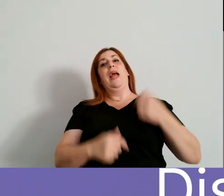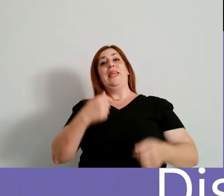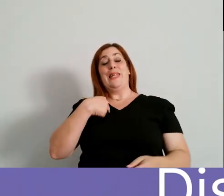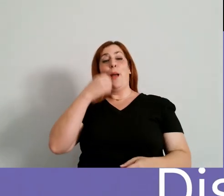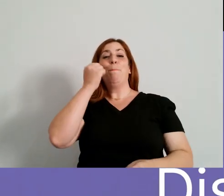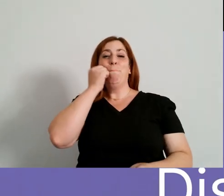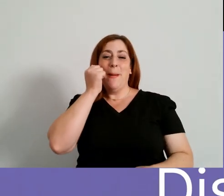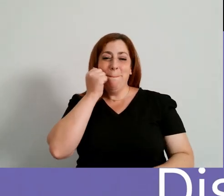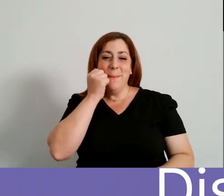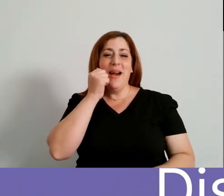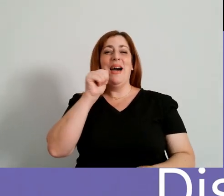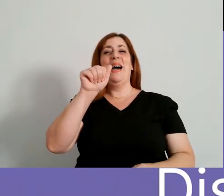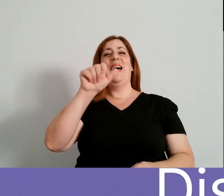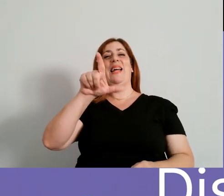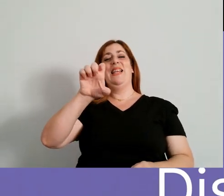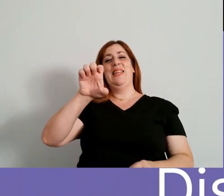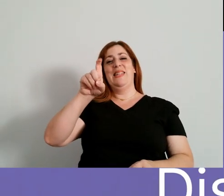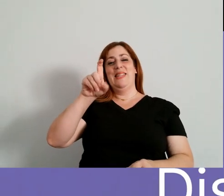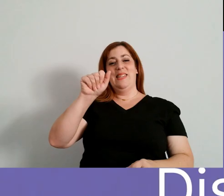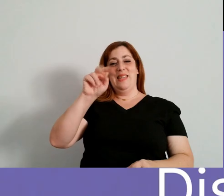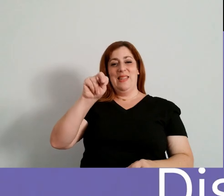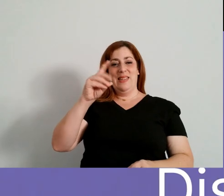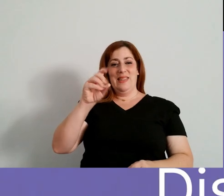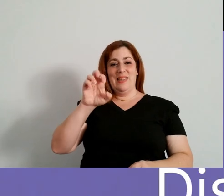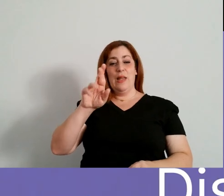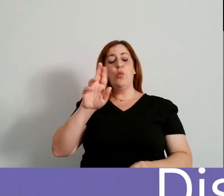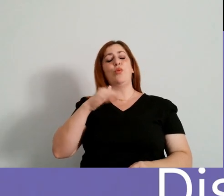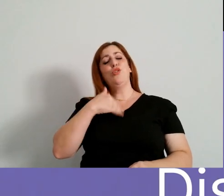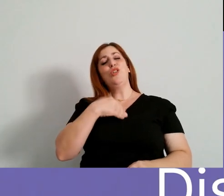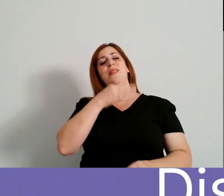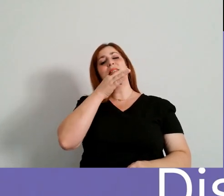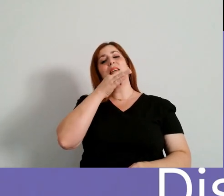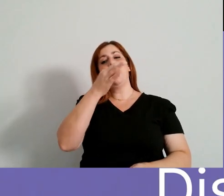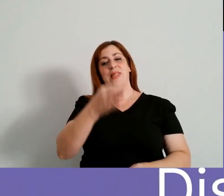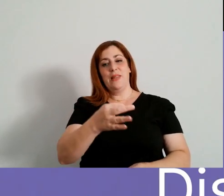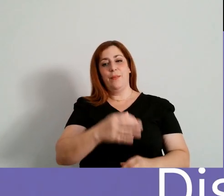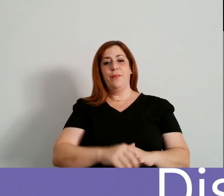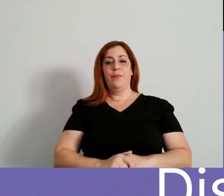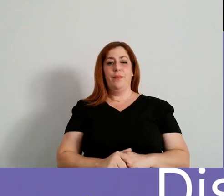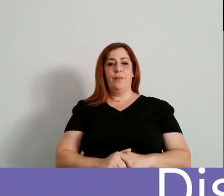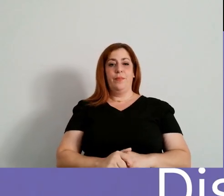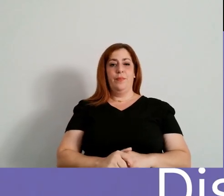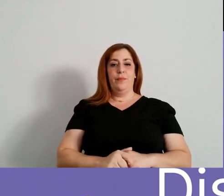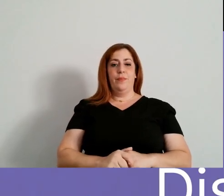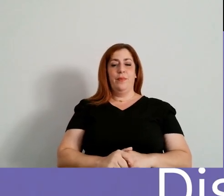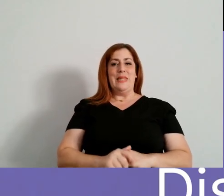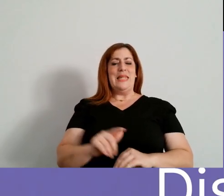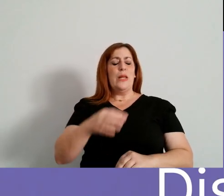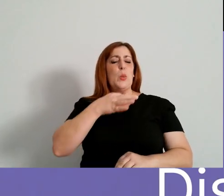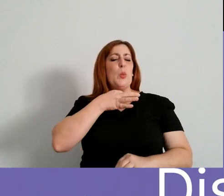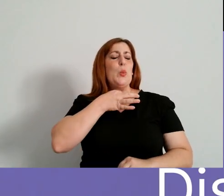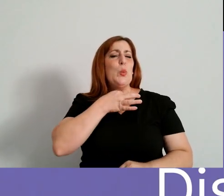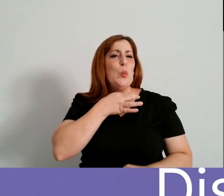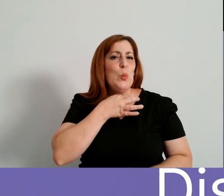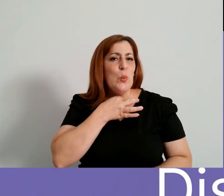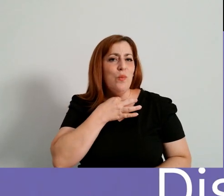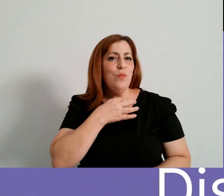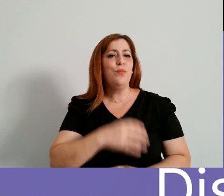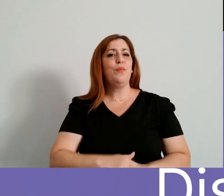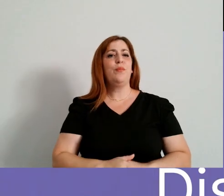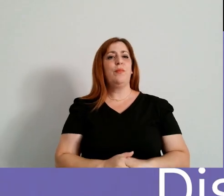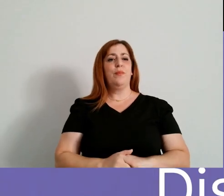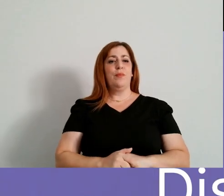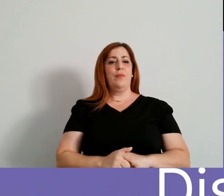use his alone account. Yeah. So I'd like to ask a question, please. Sorry, I'm curious